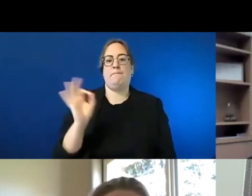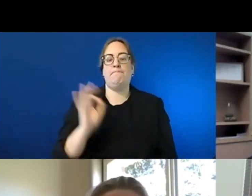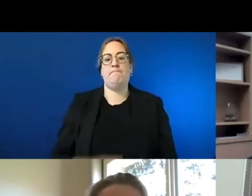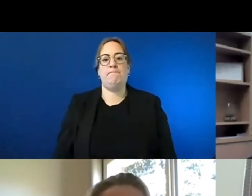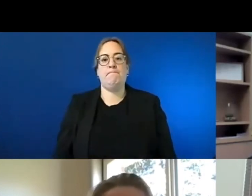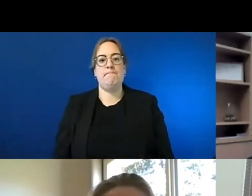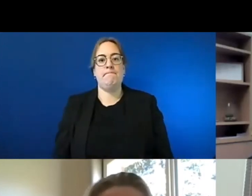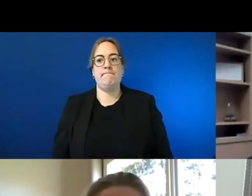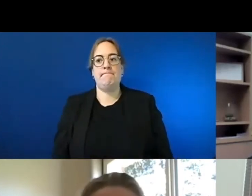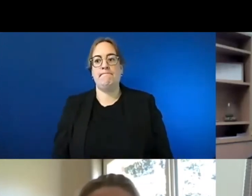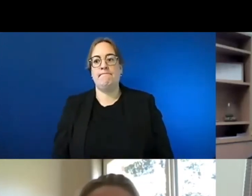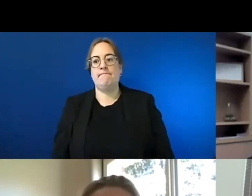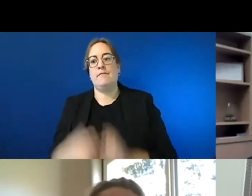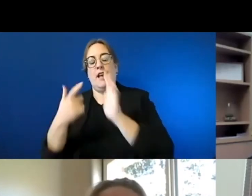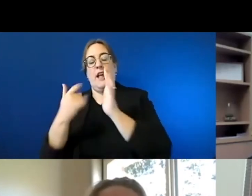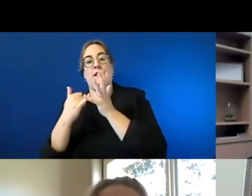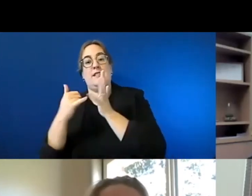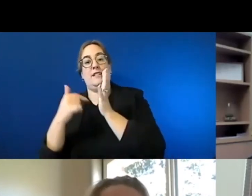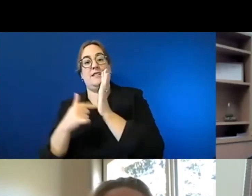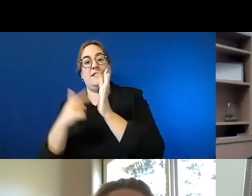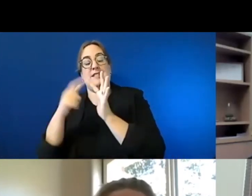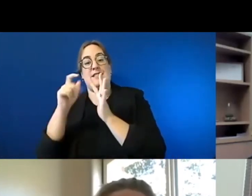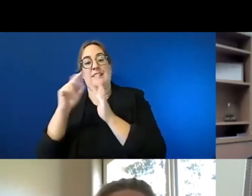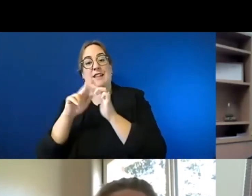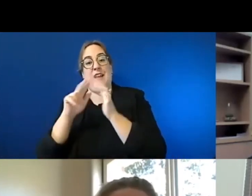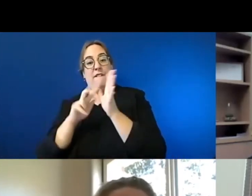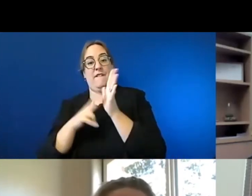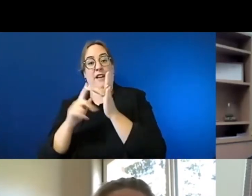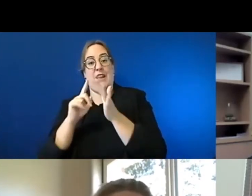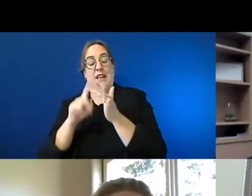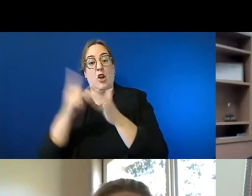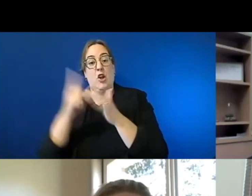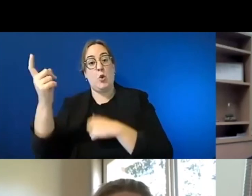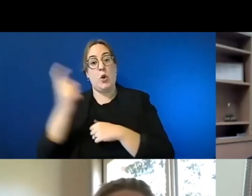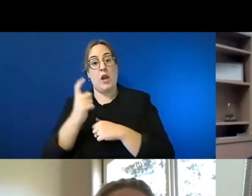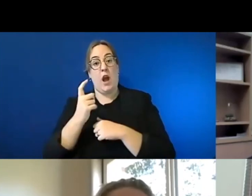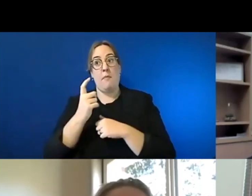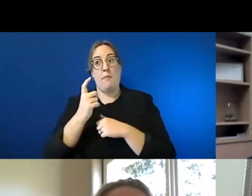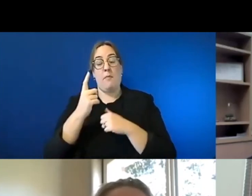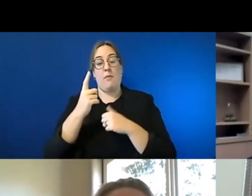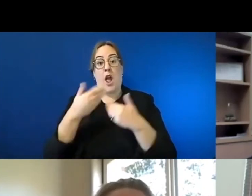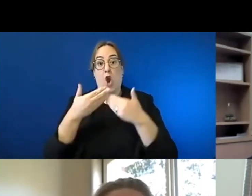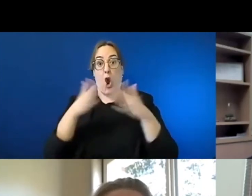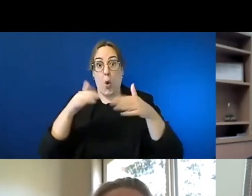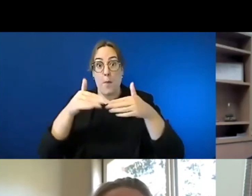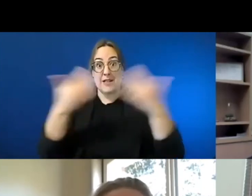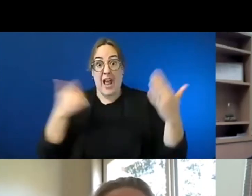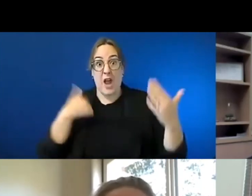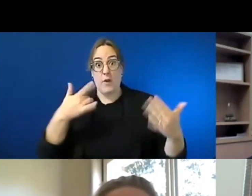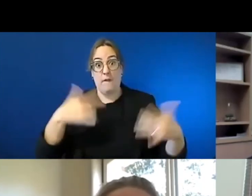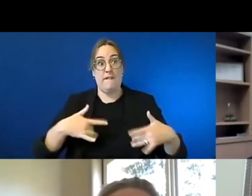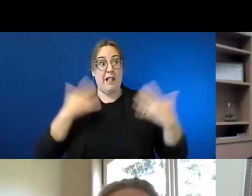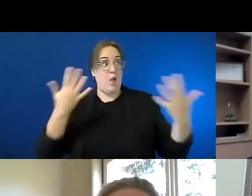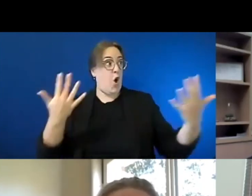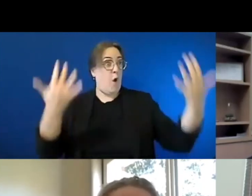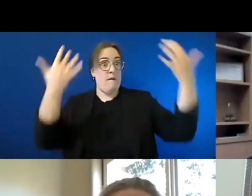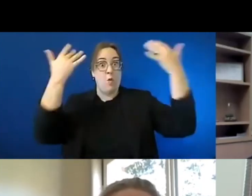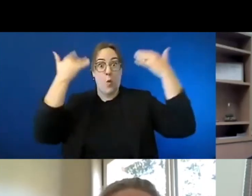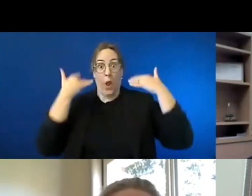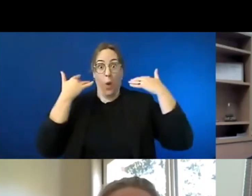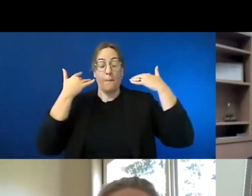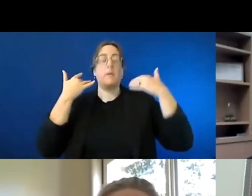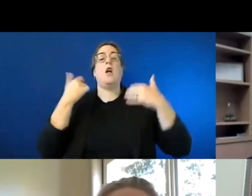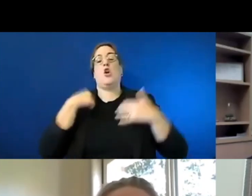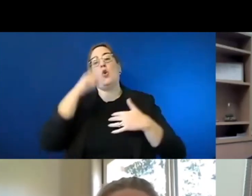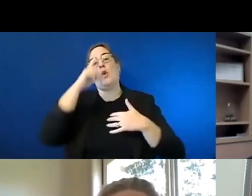And can I just add to that too, because for everyone who finds open day a bit overwhelming, we also meet with students one-on-one